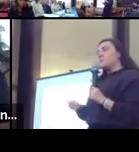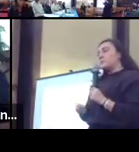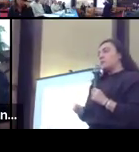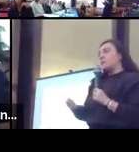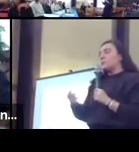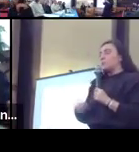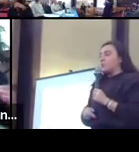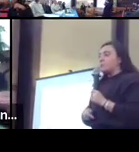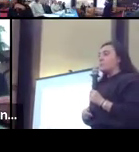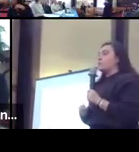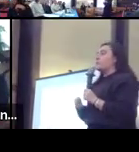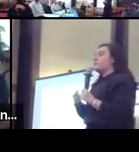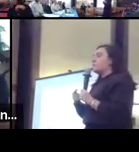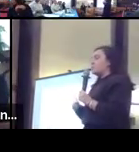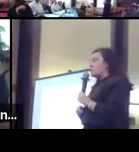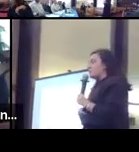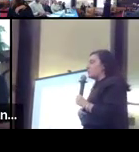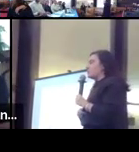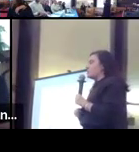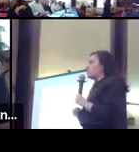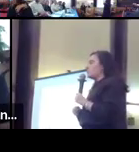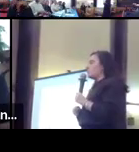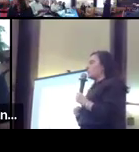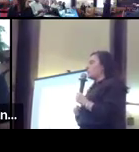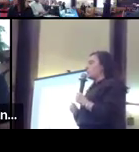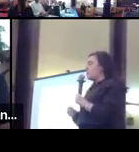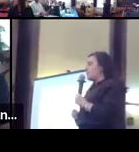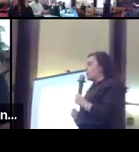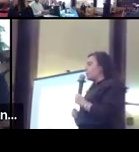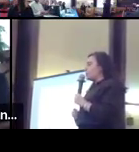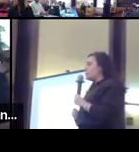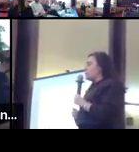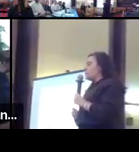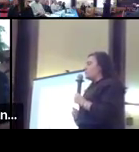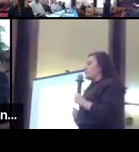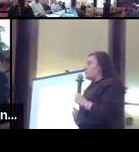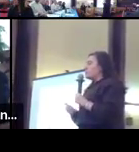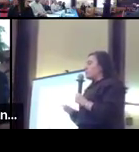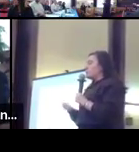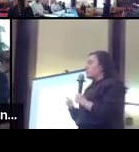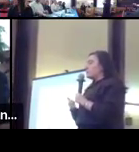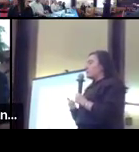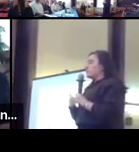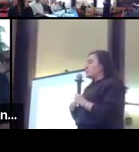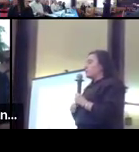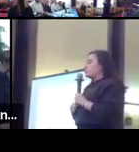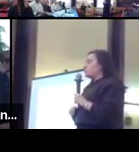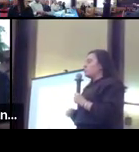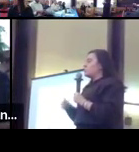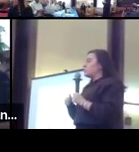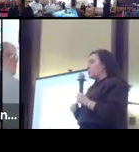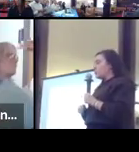those areas based on community input, the existing conditions, and community character, as well as